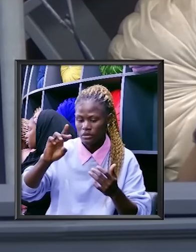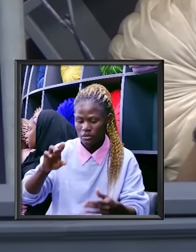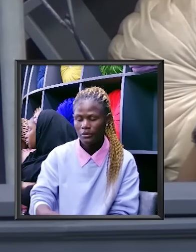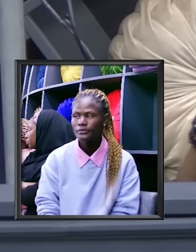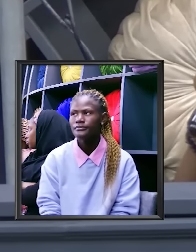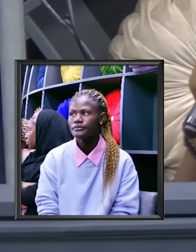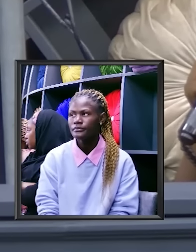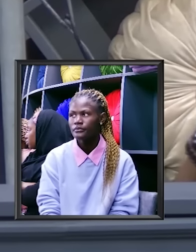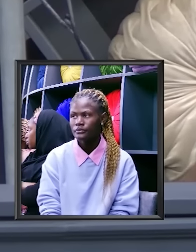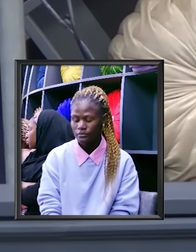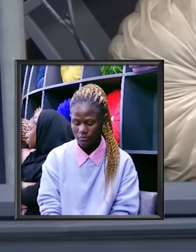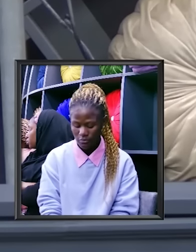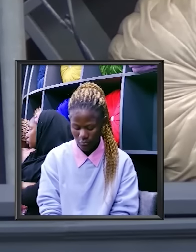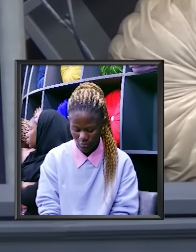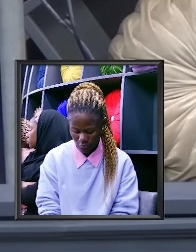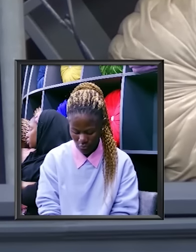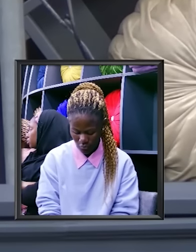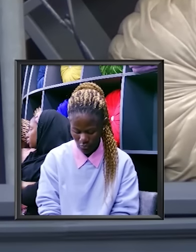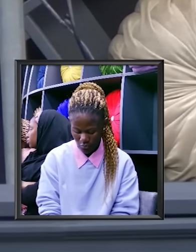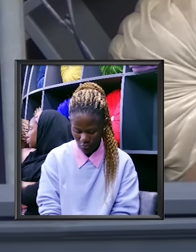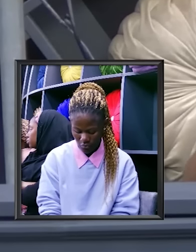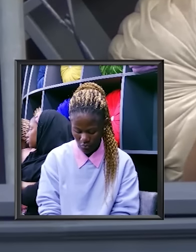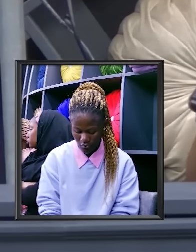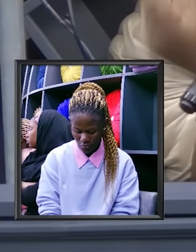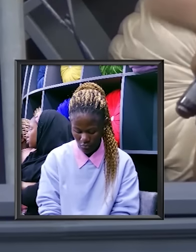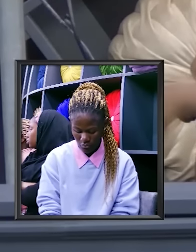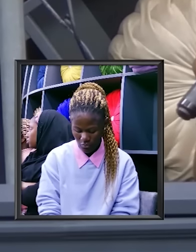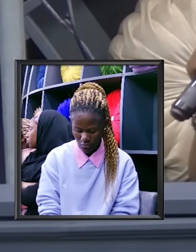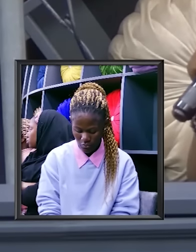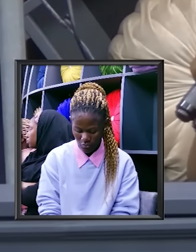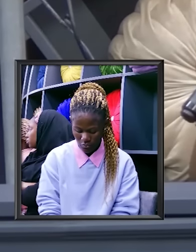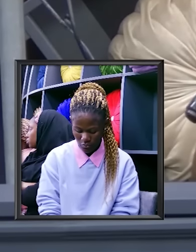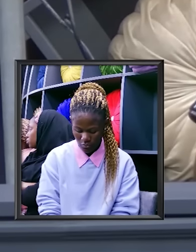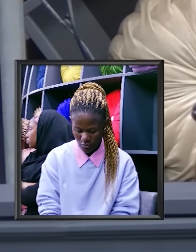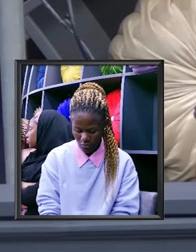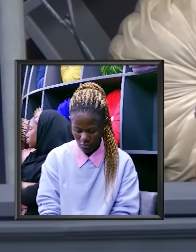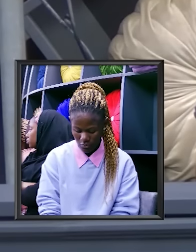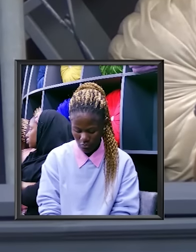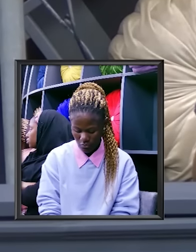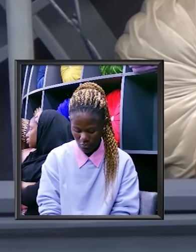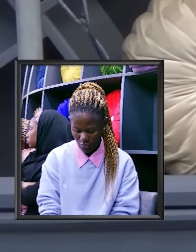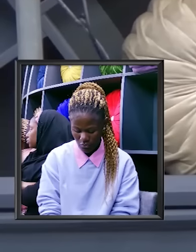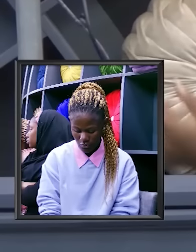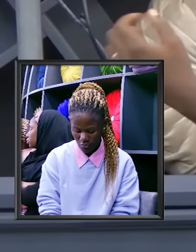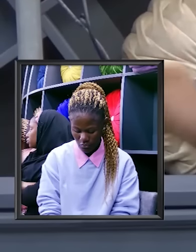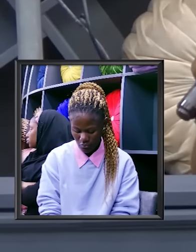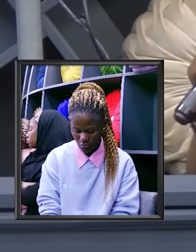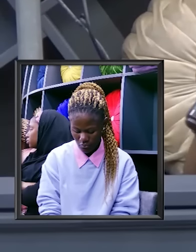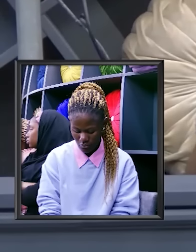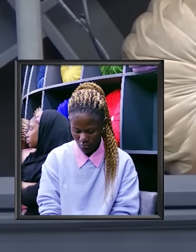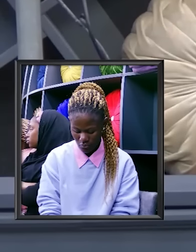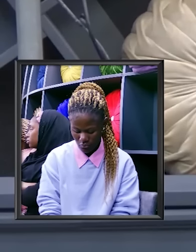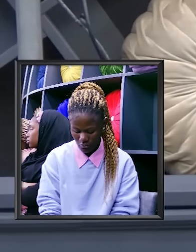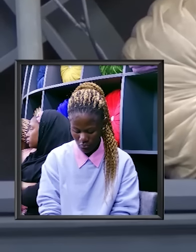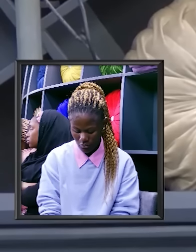account manager, make it quickly block him. Now, as I call someone, you know what he tell me,